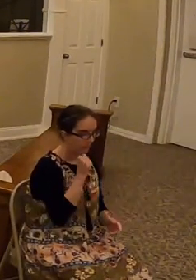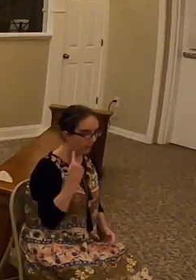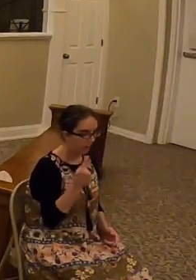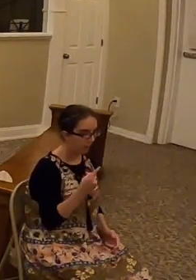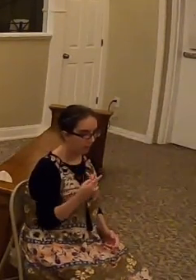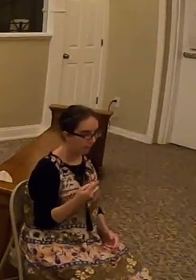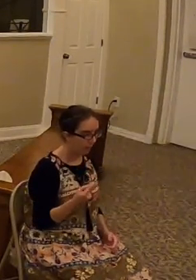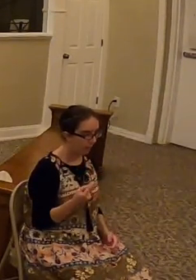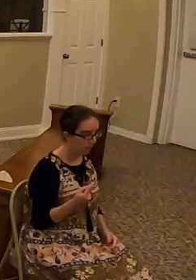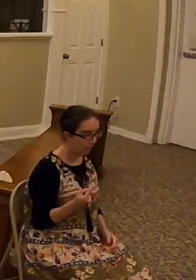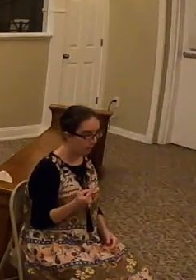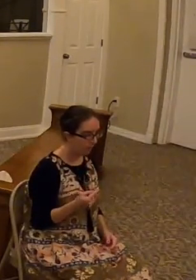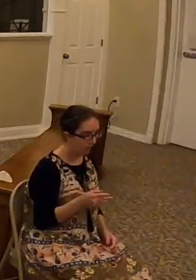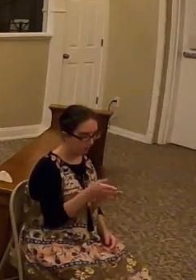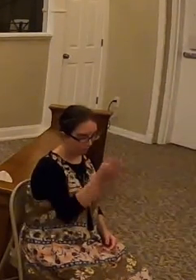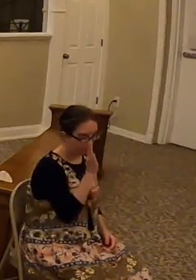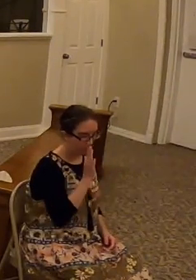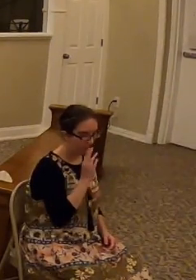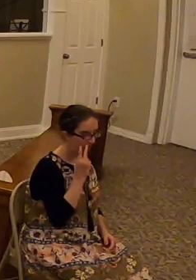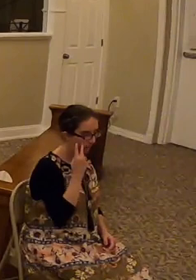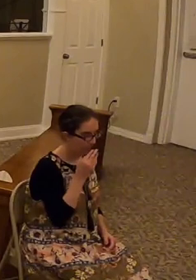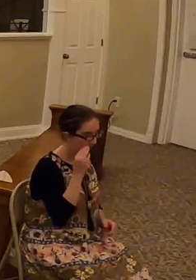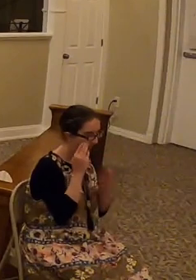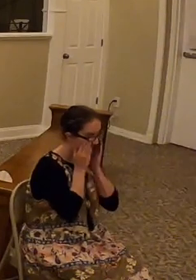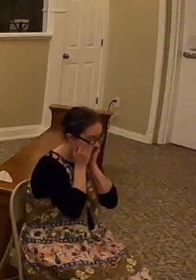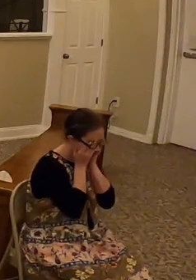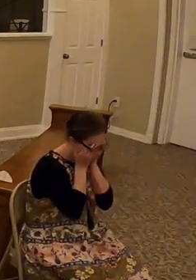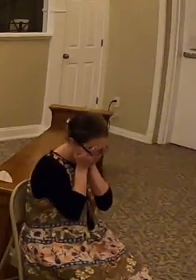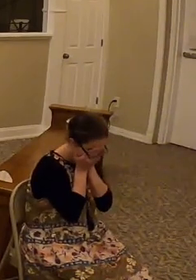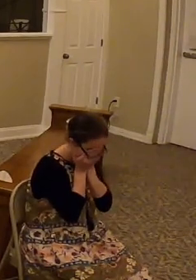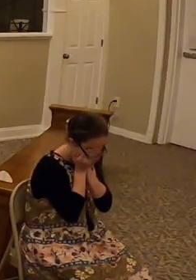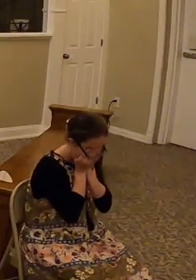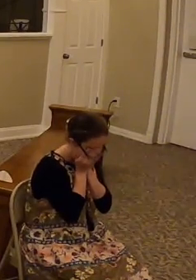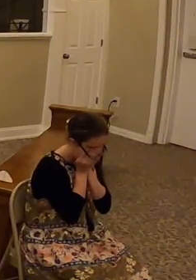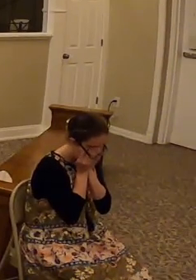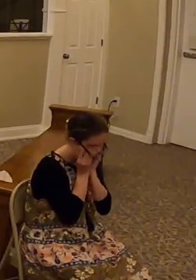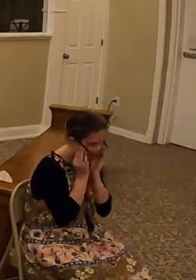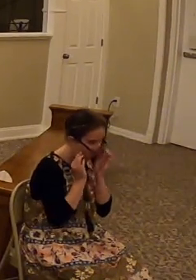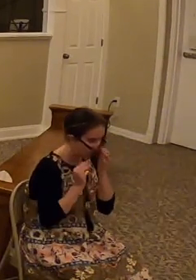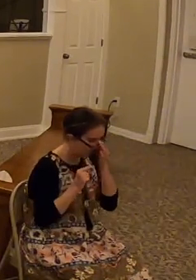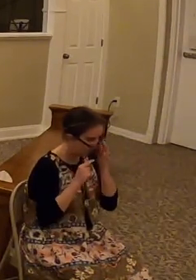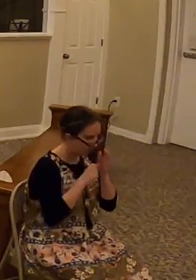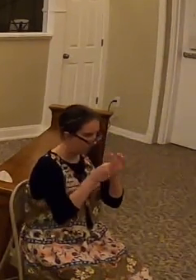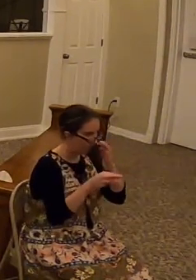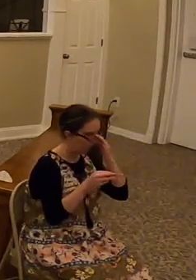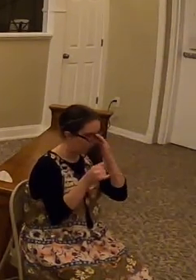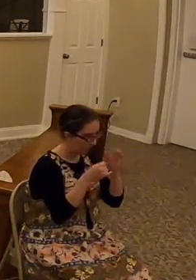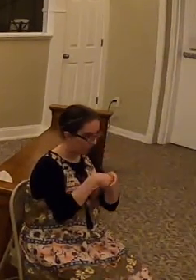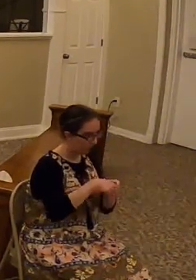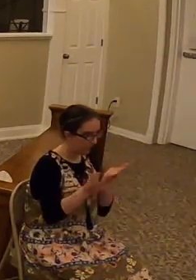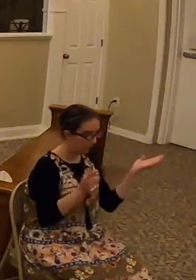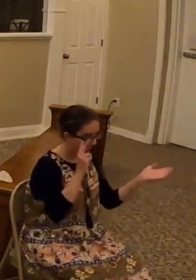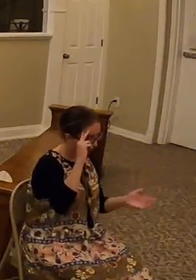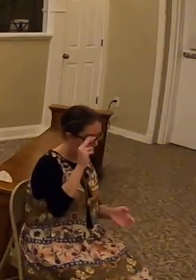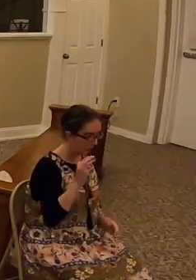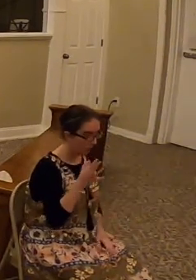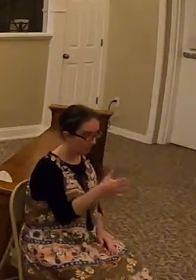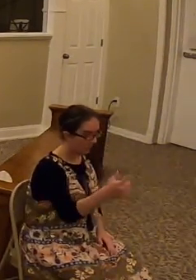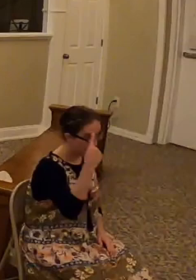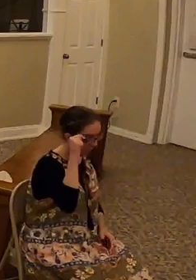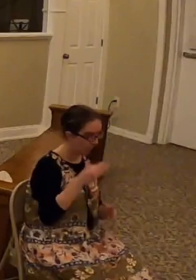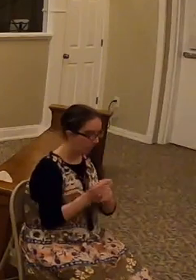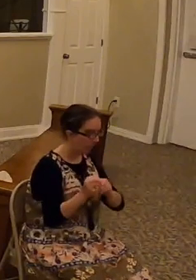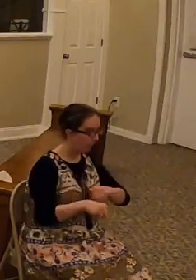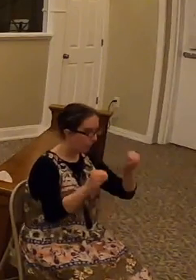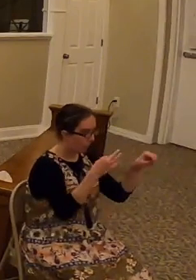enough information to let people know God knows your sin, but many times he will actually show them who it is in the service and they will reach for them through